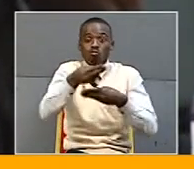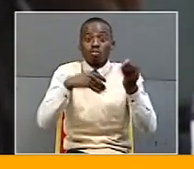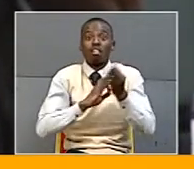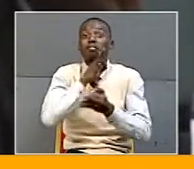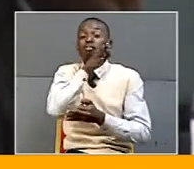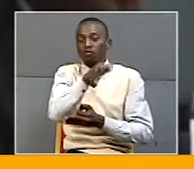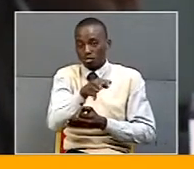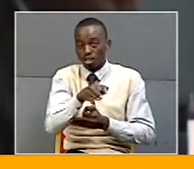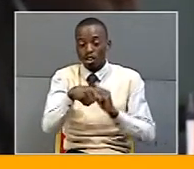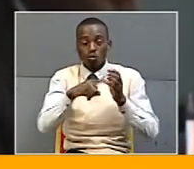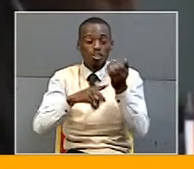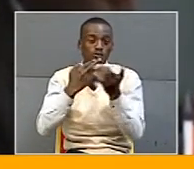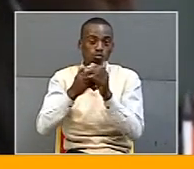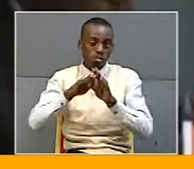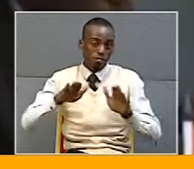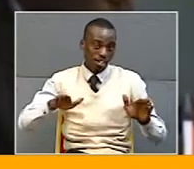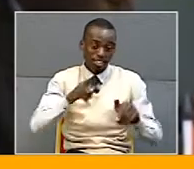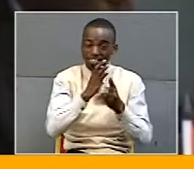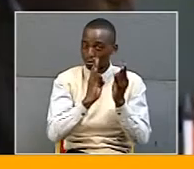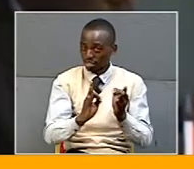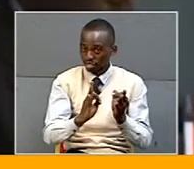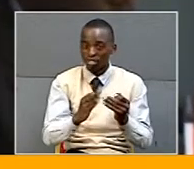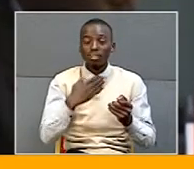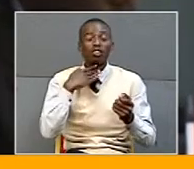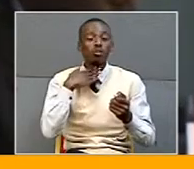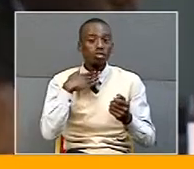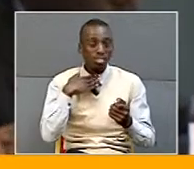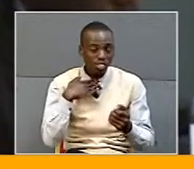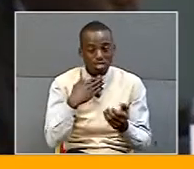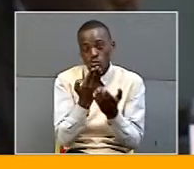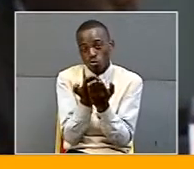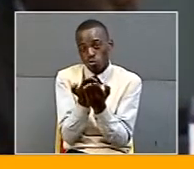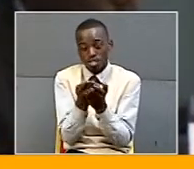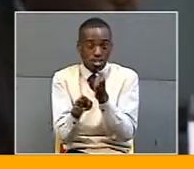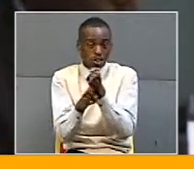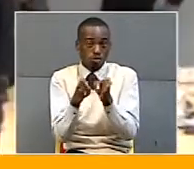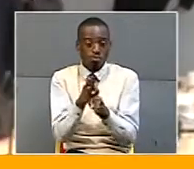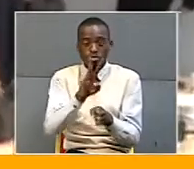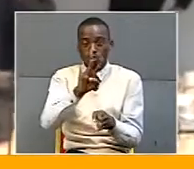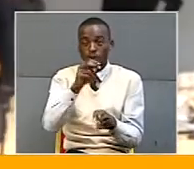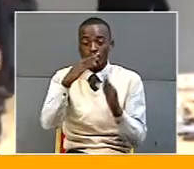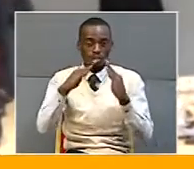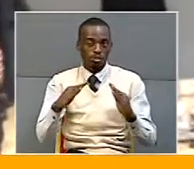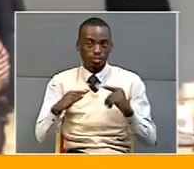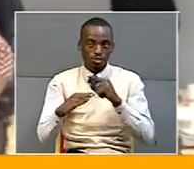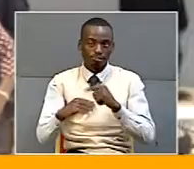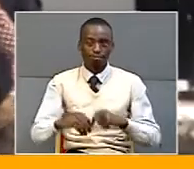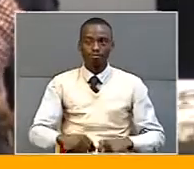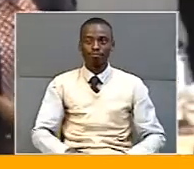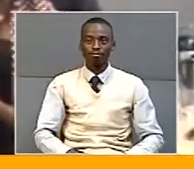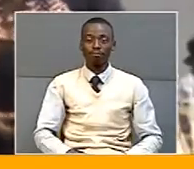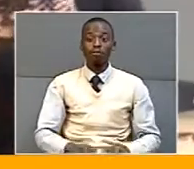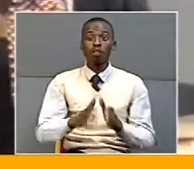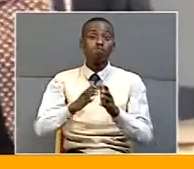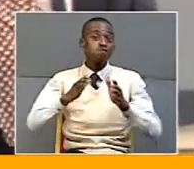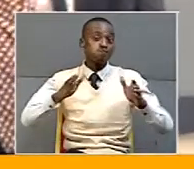or externally? So that is something that we see coming through this project. The